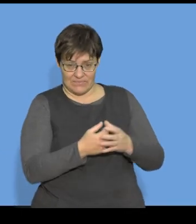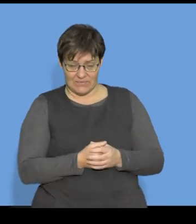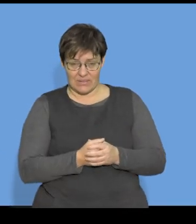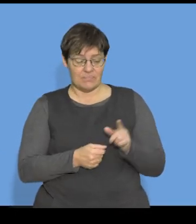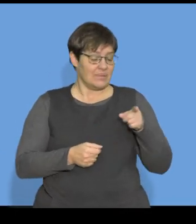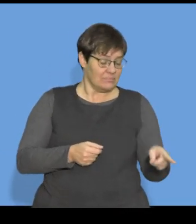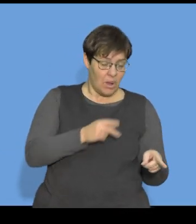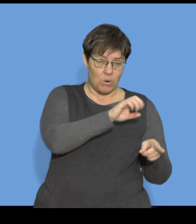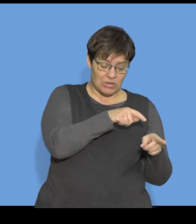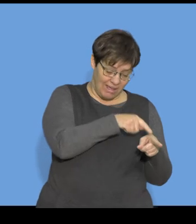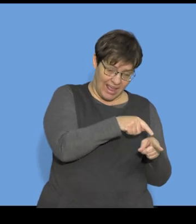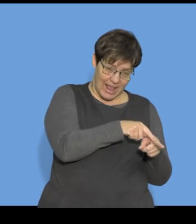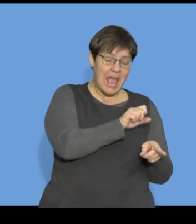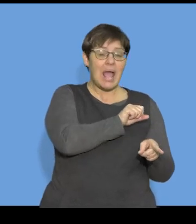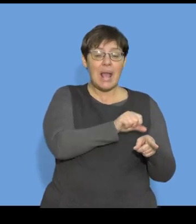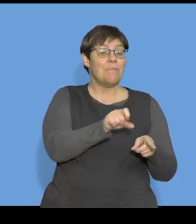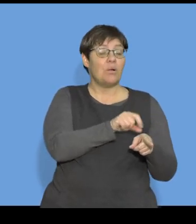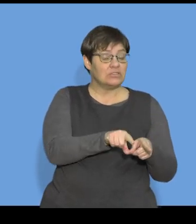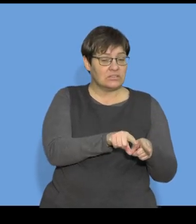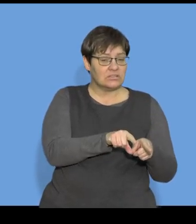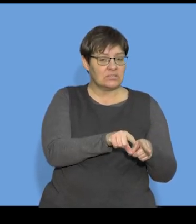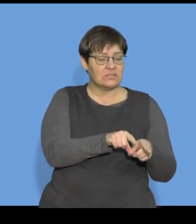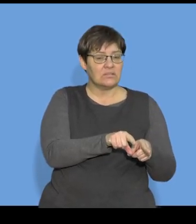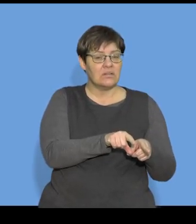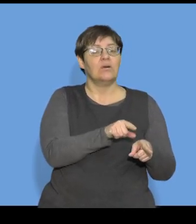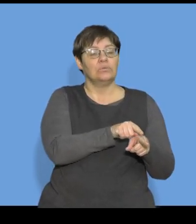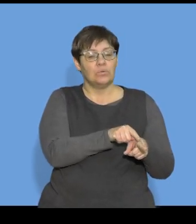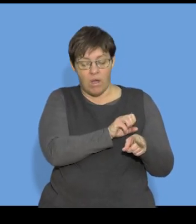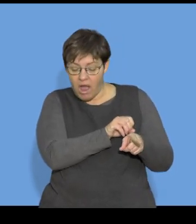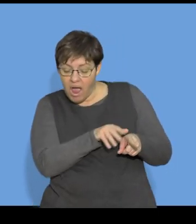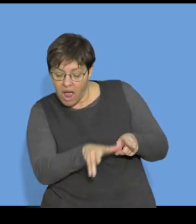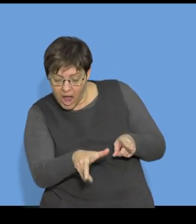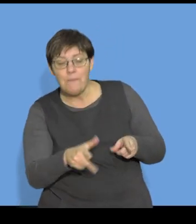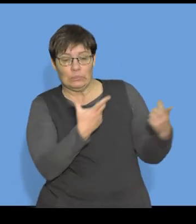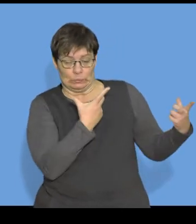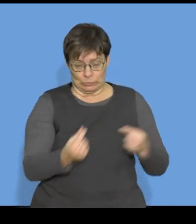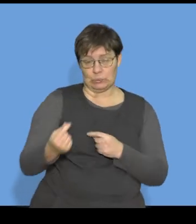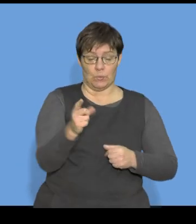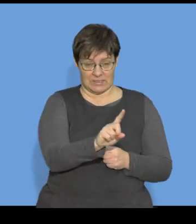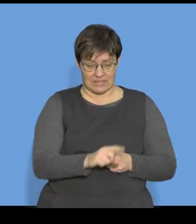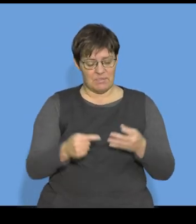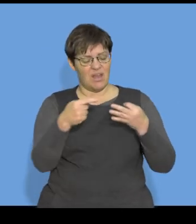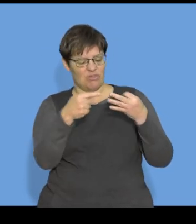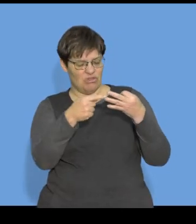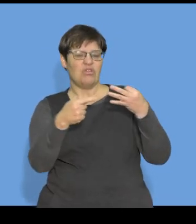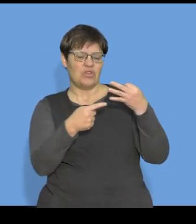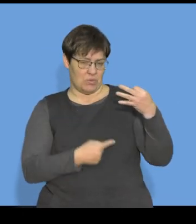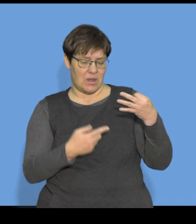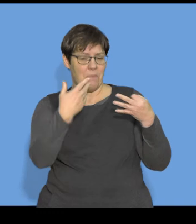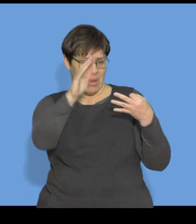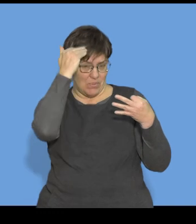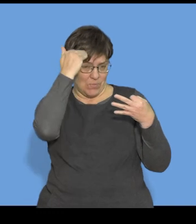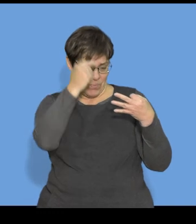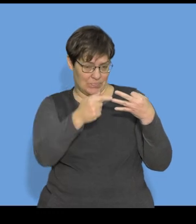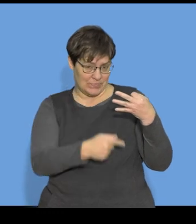motor neuron here takes the impulse to the effectors. These are the three types of the neurons that you